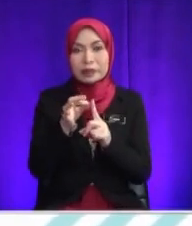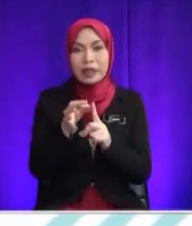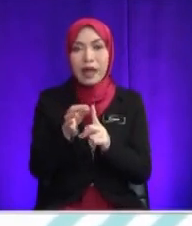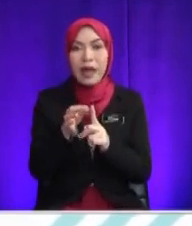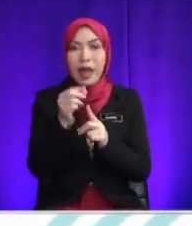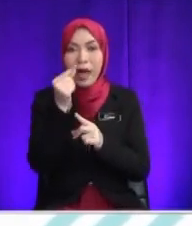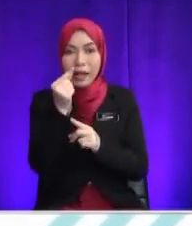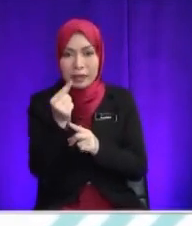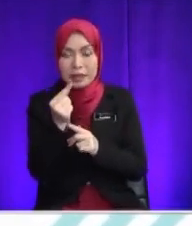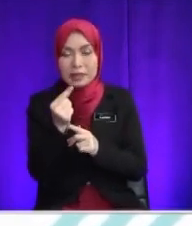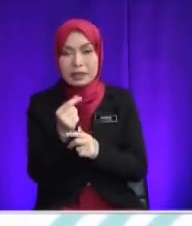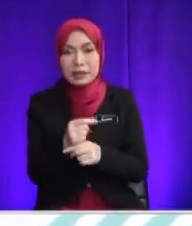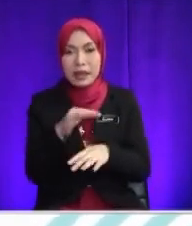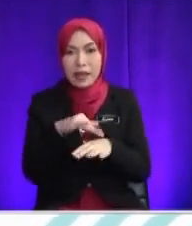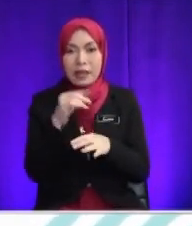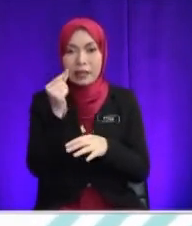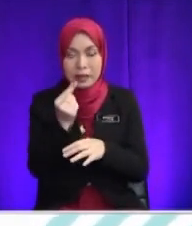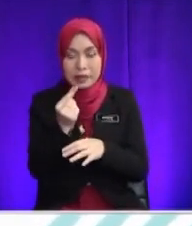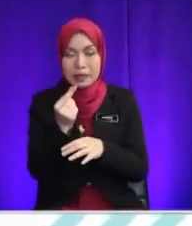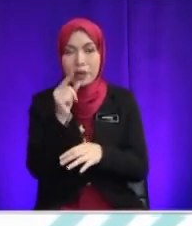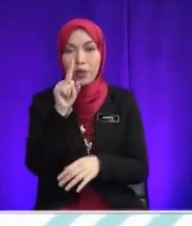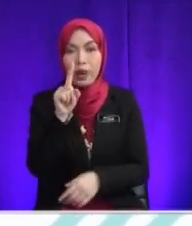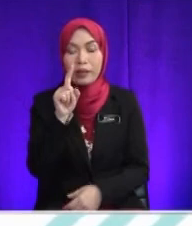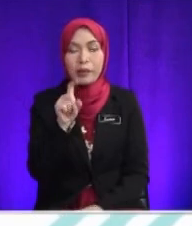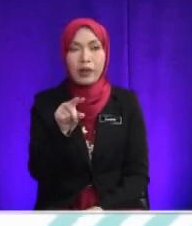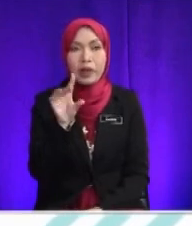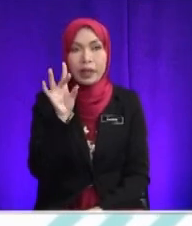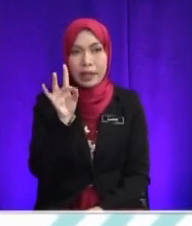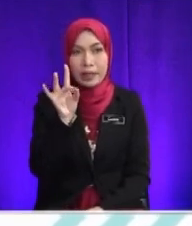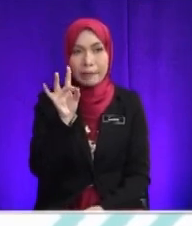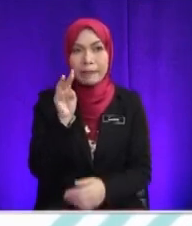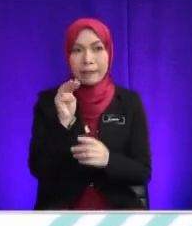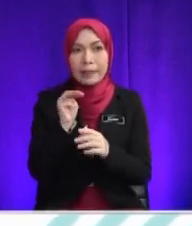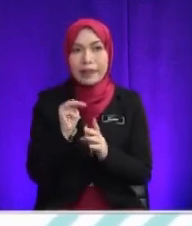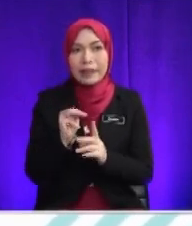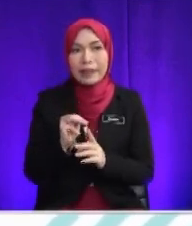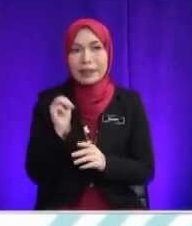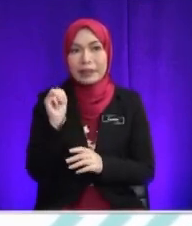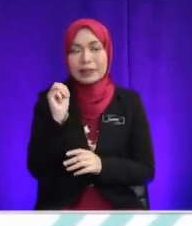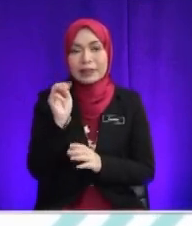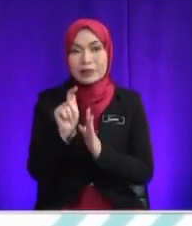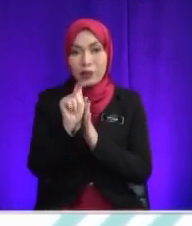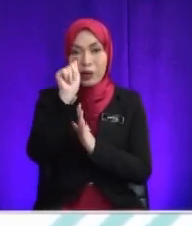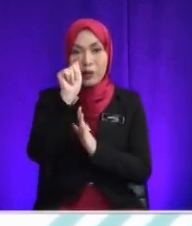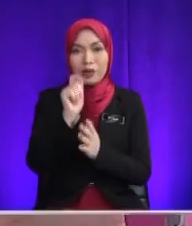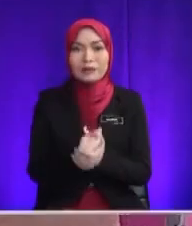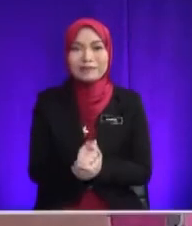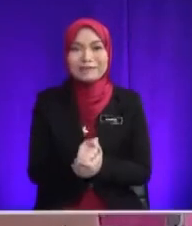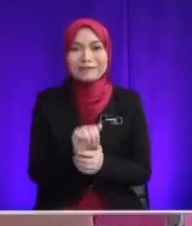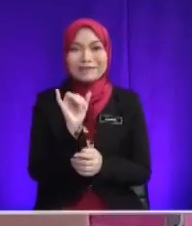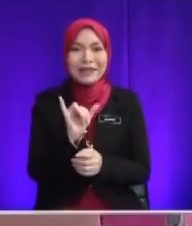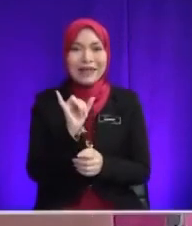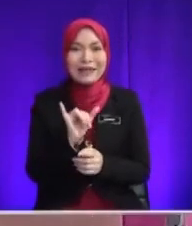why don't we check the answers? Okay, let's see. So our answer is A. Well done, Iza. Thank you. Well done,